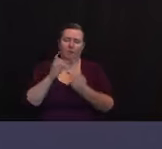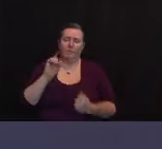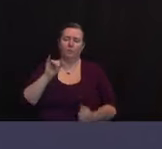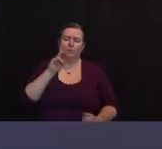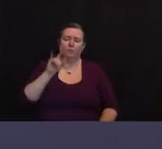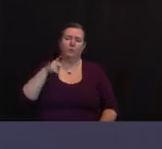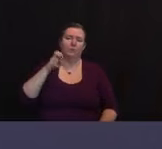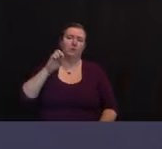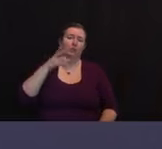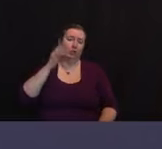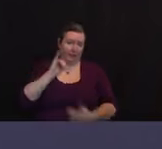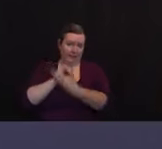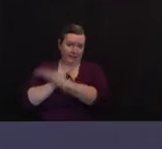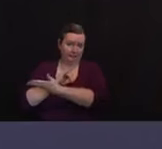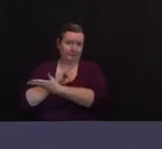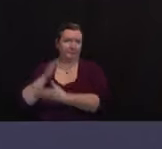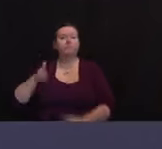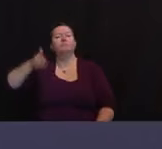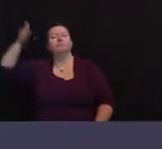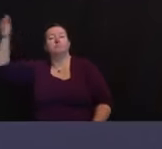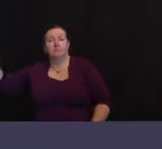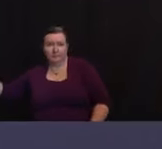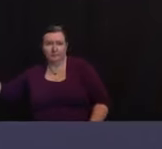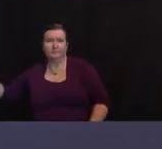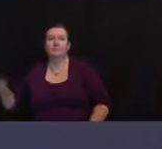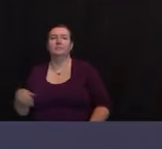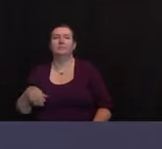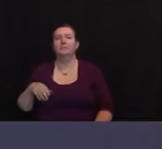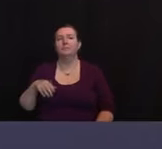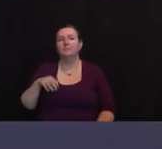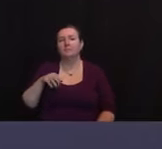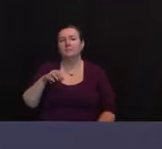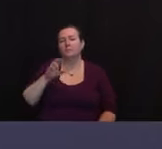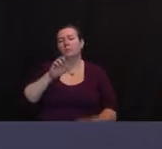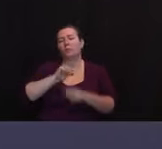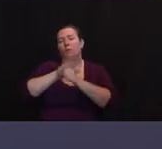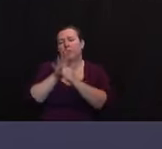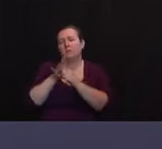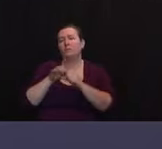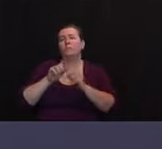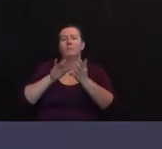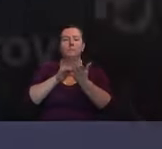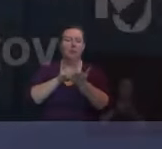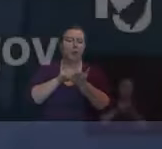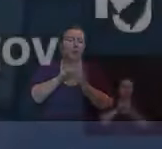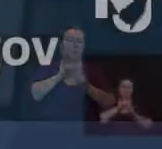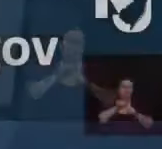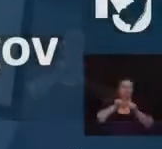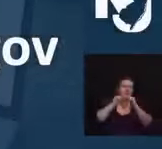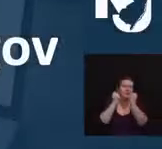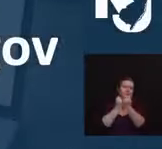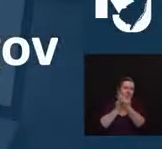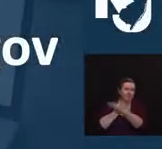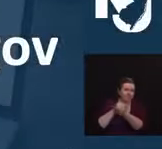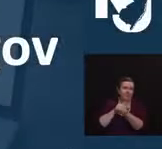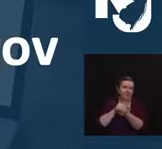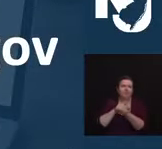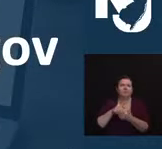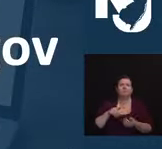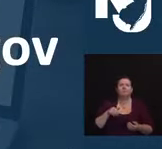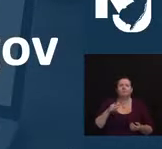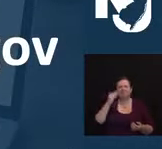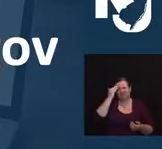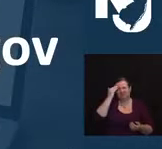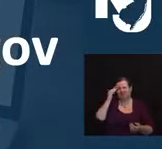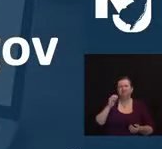To her right, the COVID-19 Response Medical Director and former state epidemiologist, another familiar face. He's been here on Wednesdays